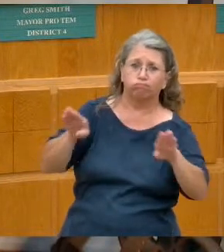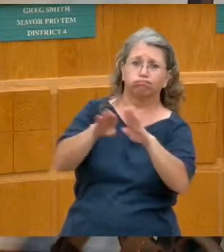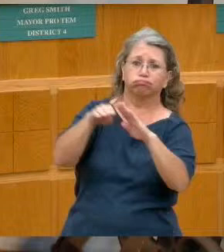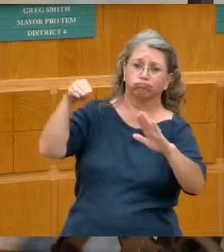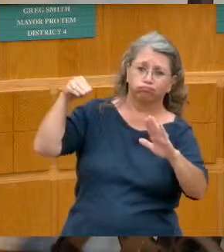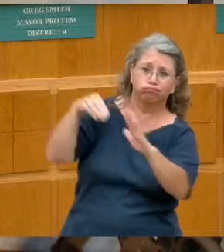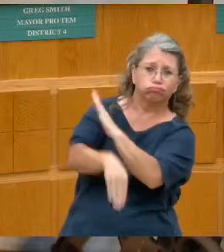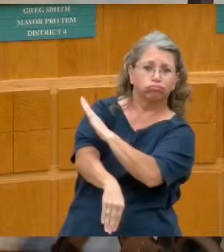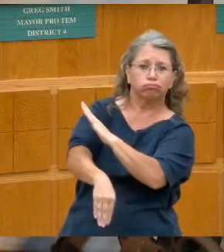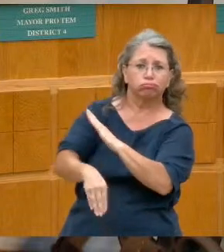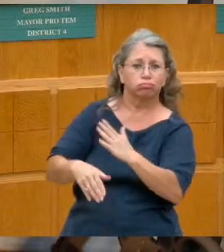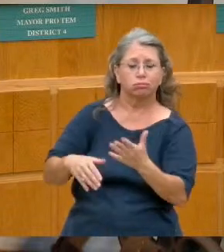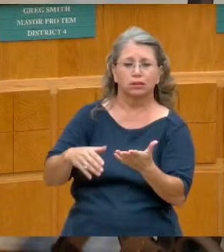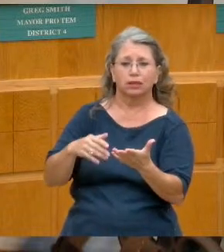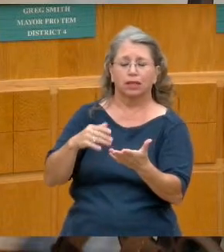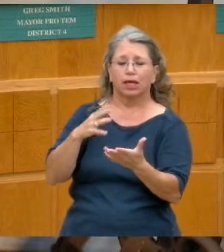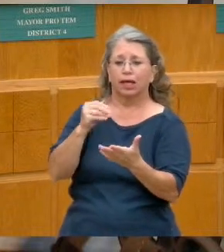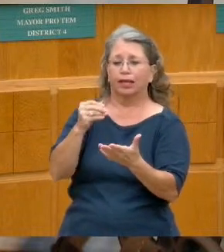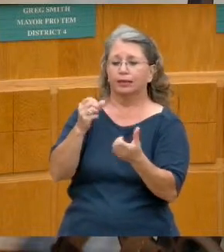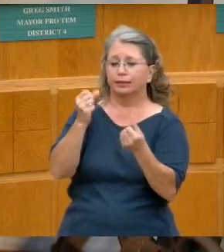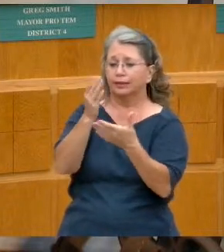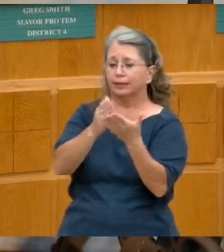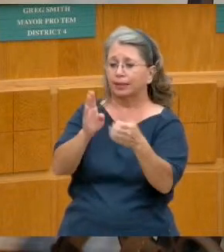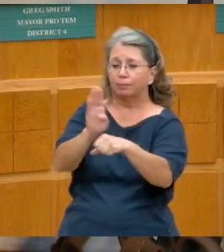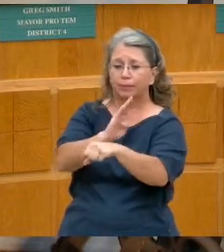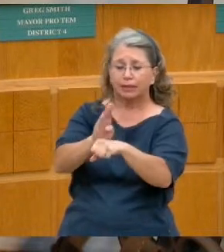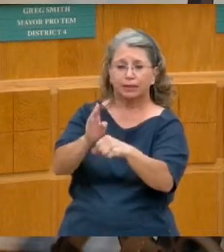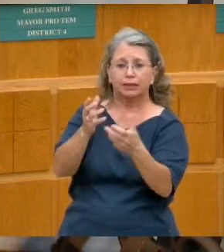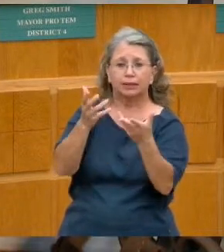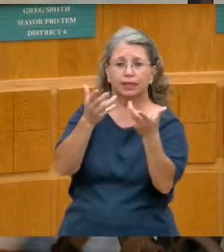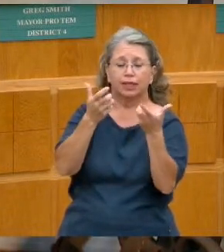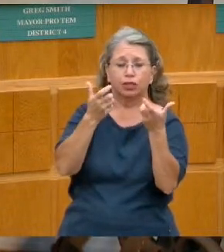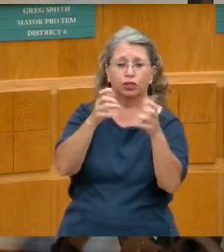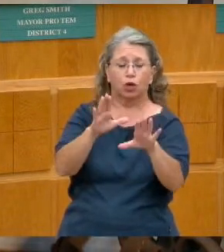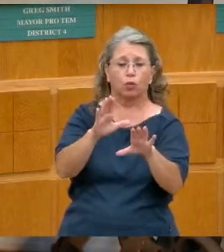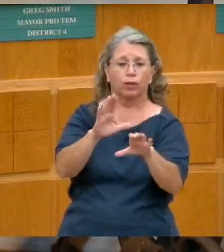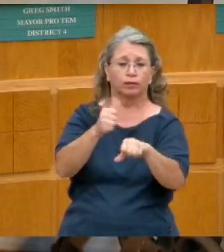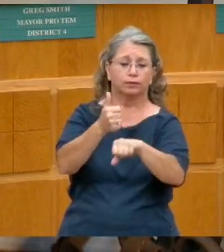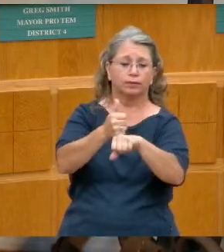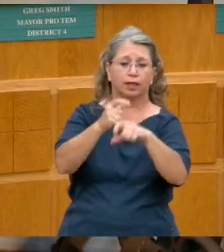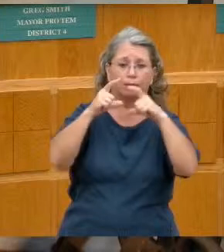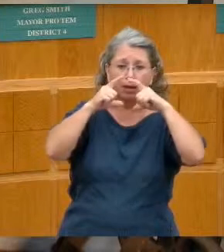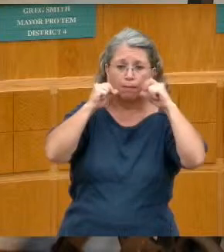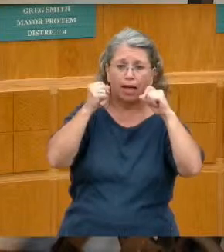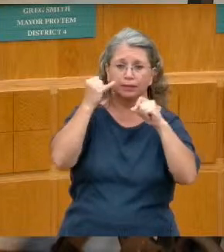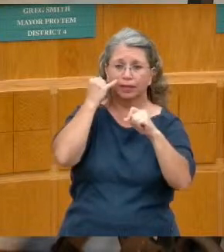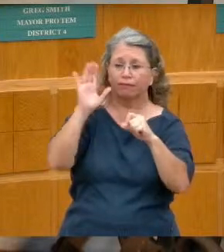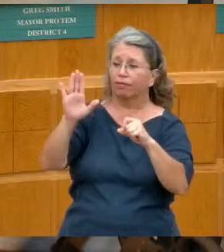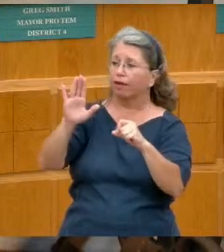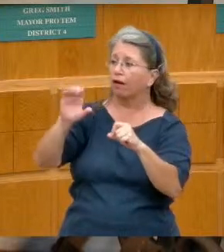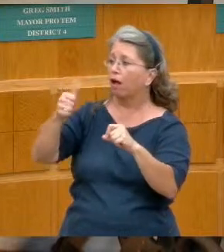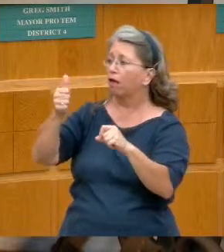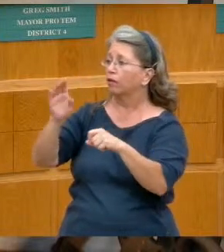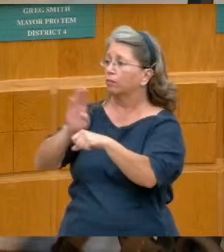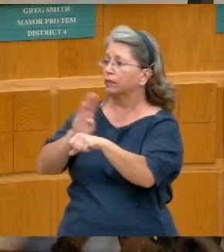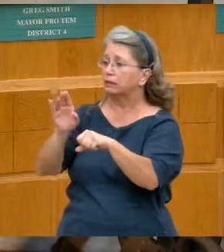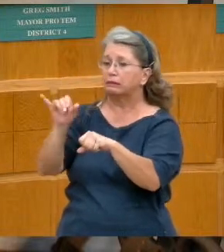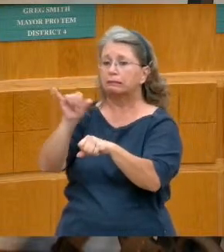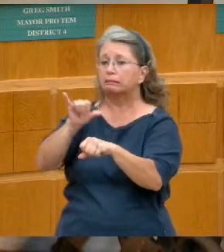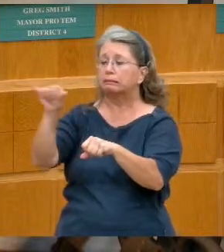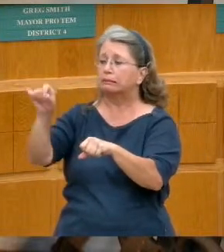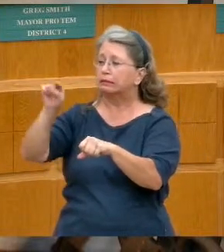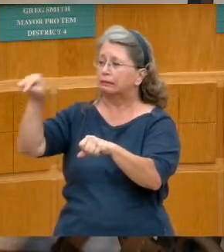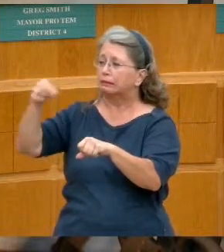to impose a mask for their businesses if their competitor down the street doesn't have one and provides an unfair